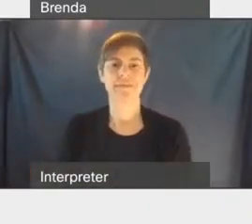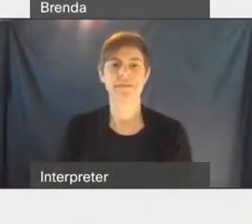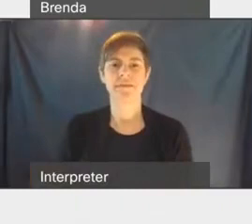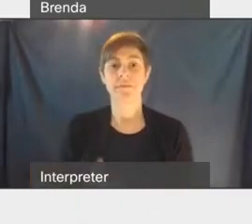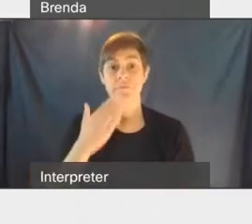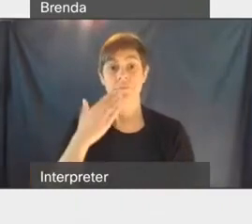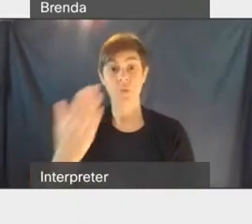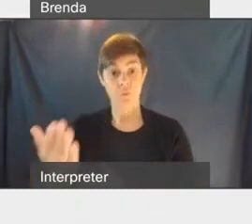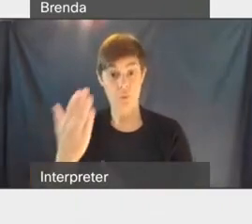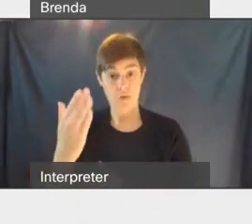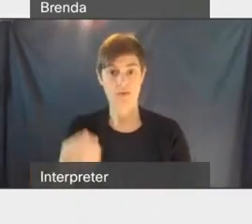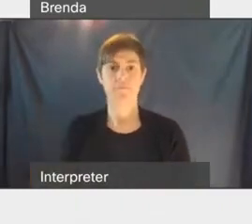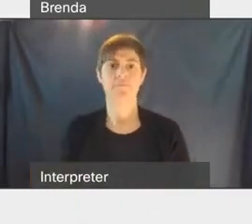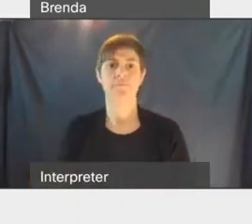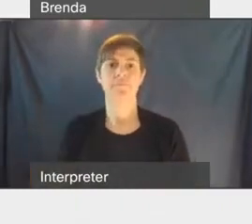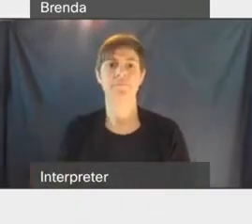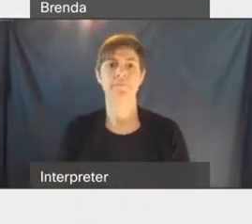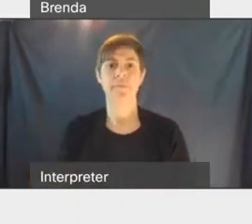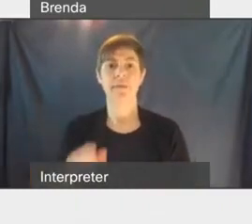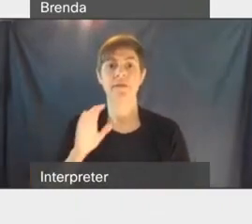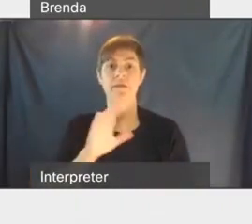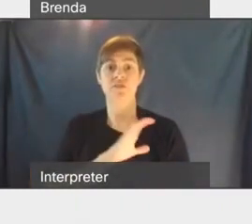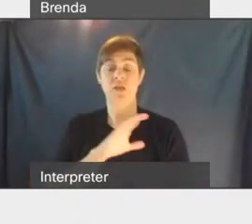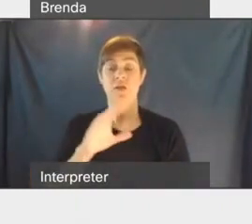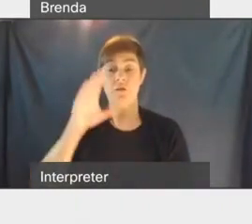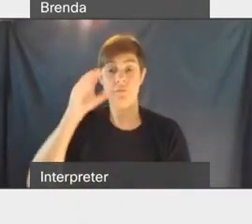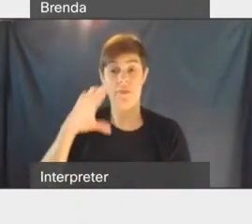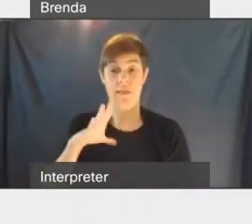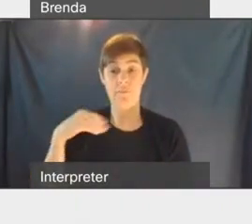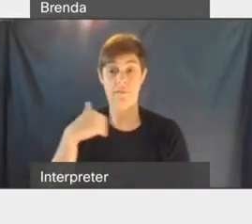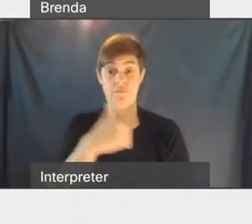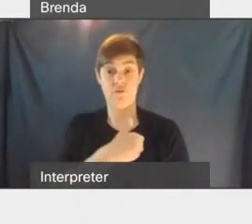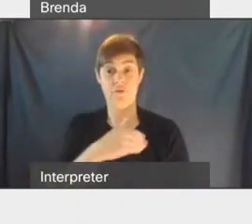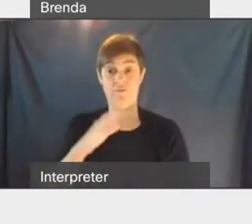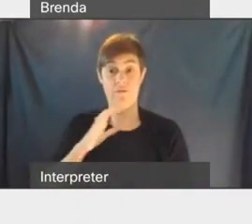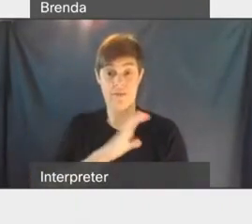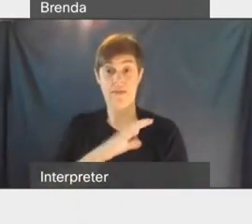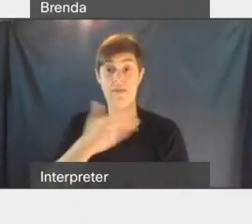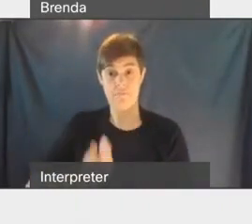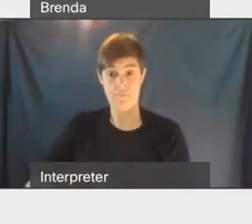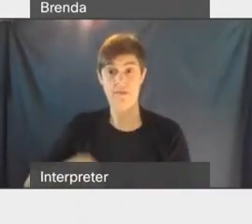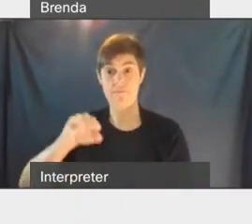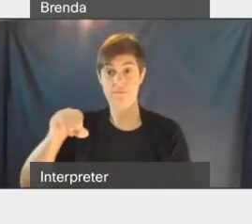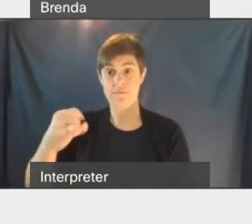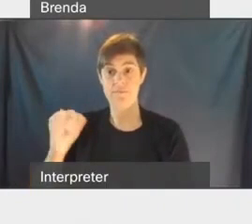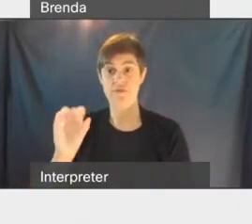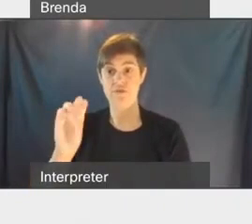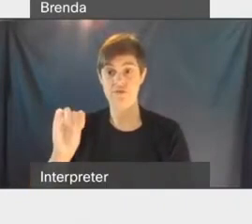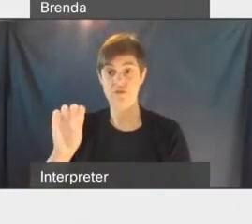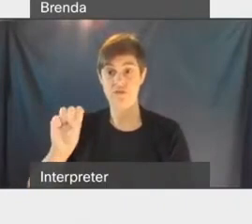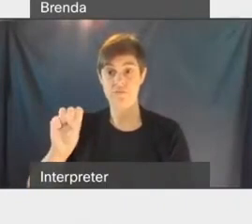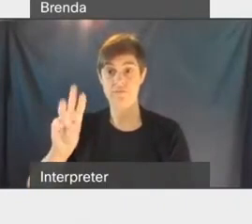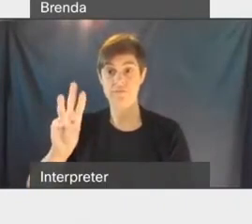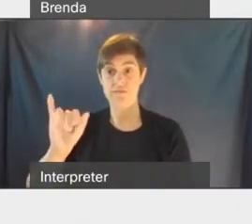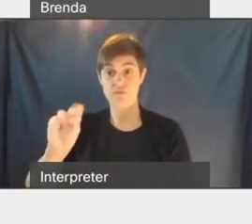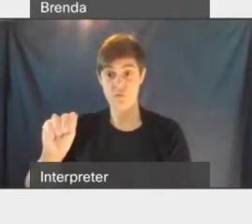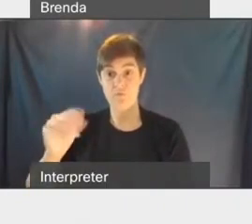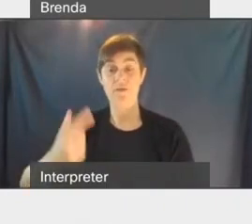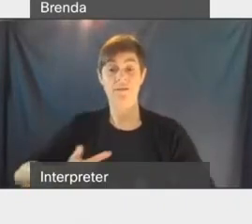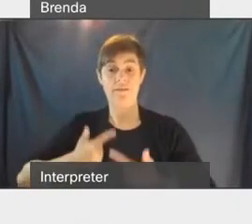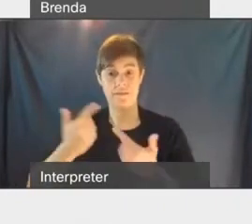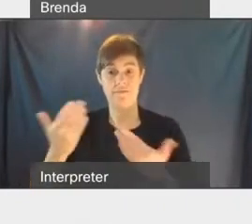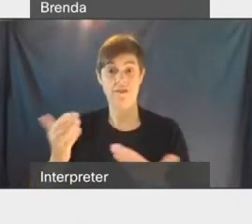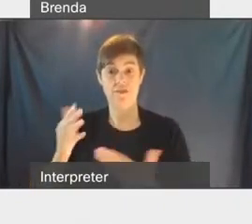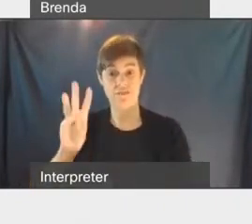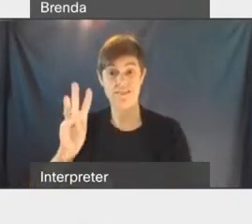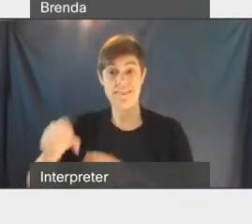Good morning. Chairman and members of the committee, I'm Jim Swim, a 60-year resident of Marysville and